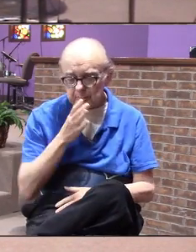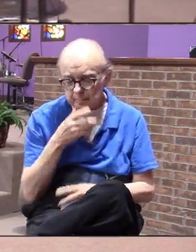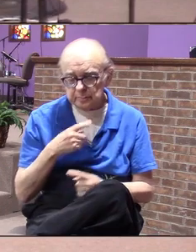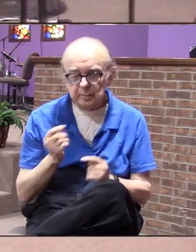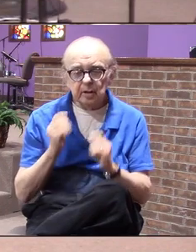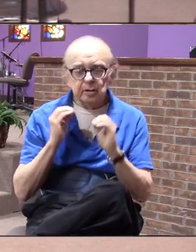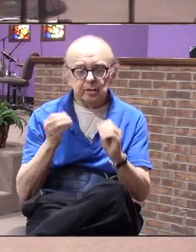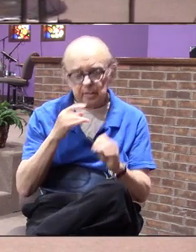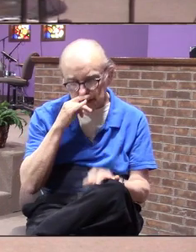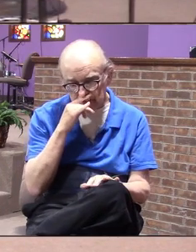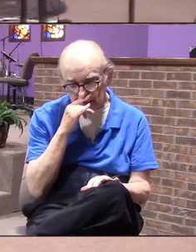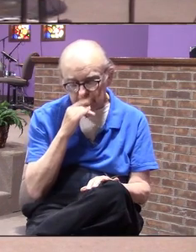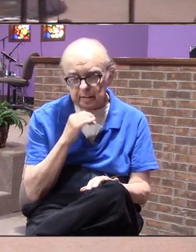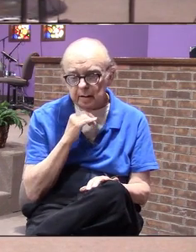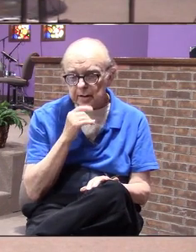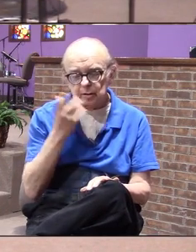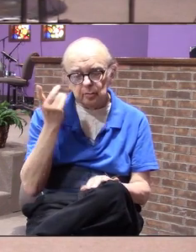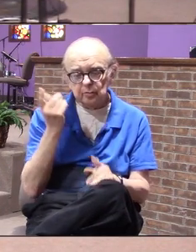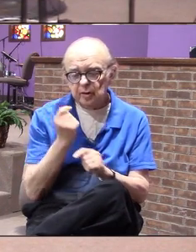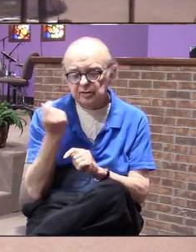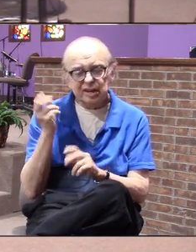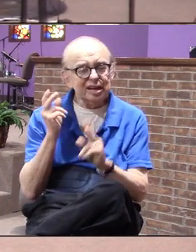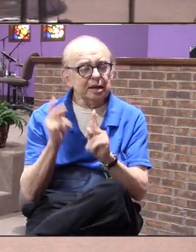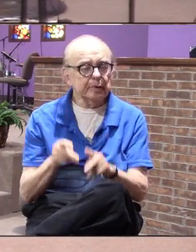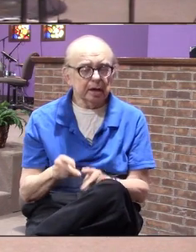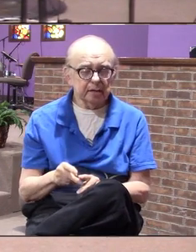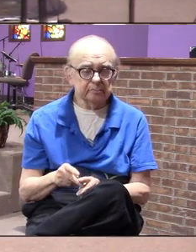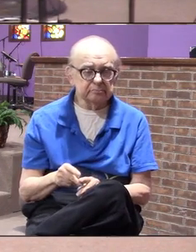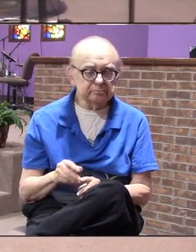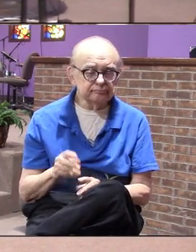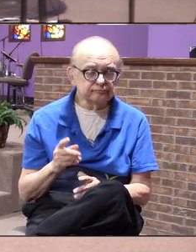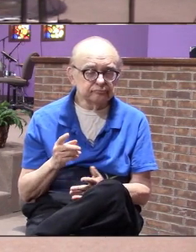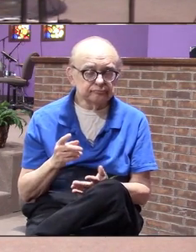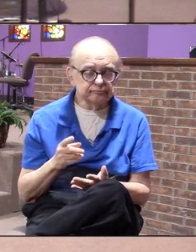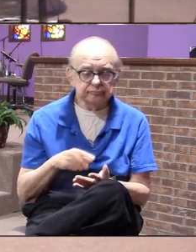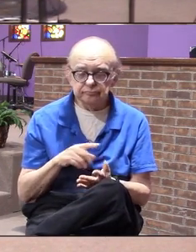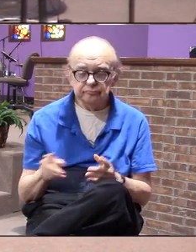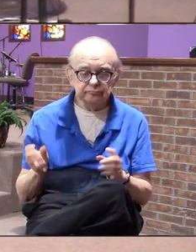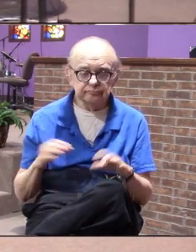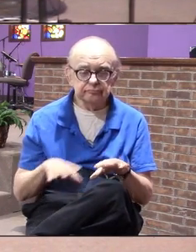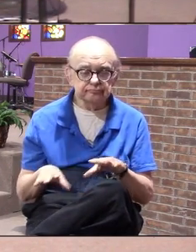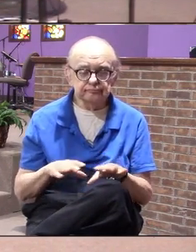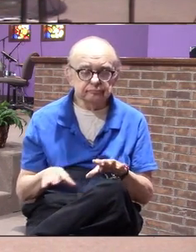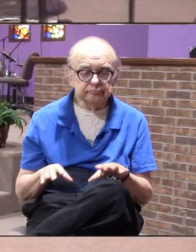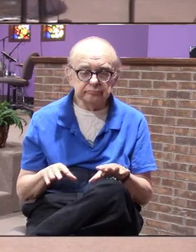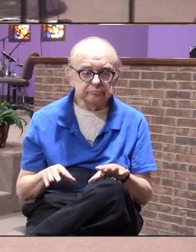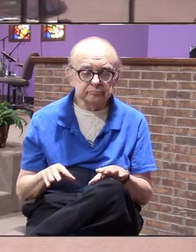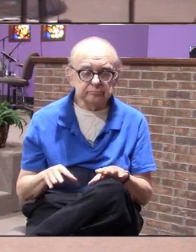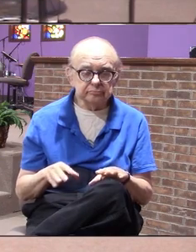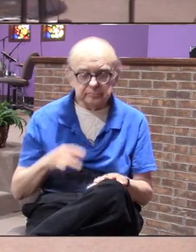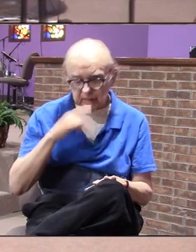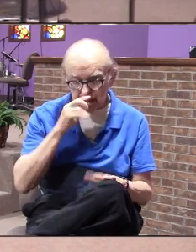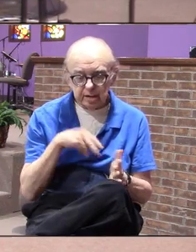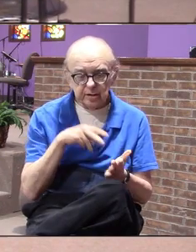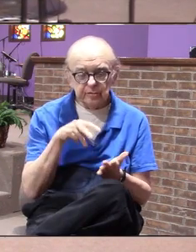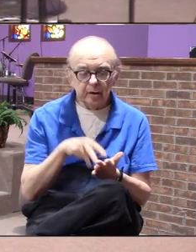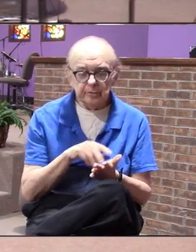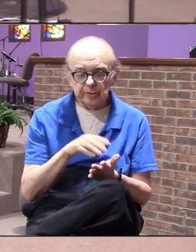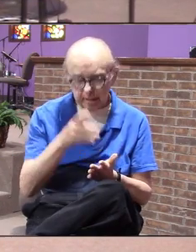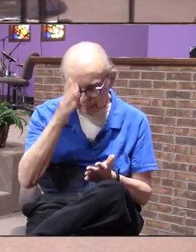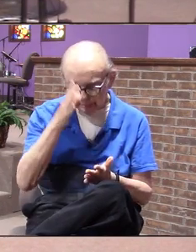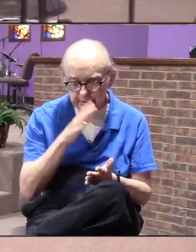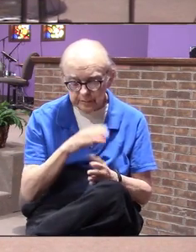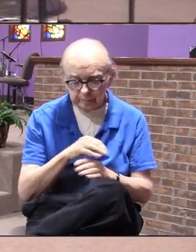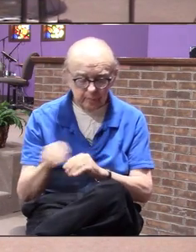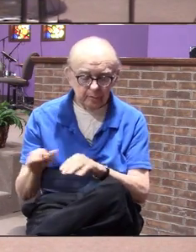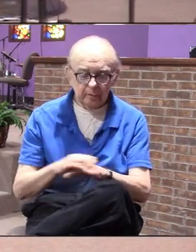to teach kids you don't want to trust anybody. And so what do? The kid jumps and they move their hands. And thinking, oh,